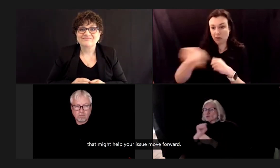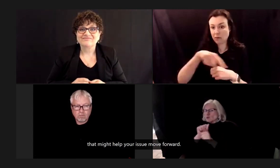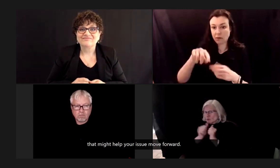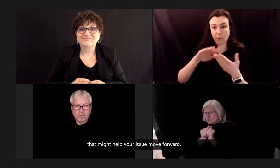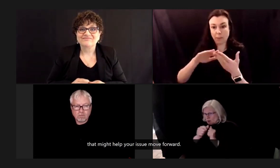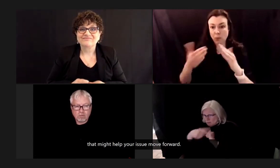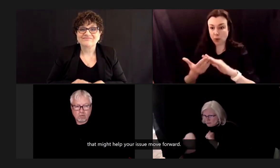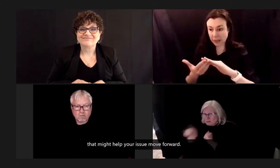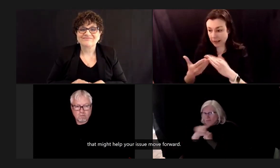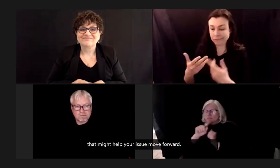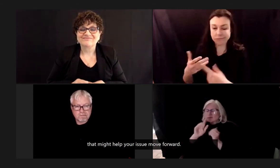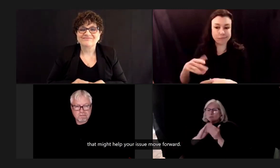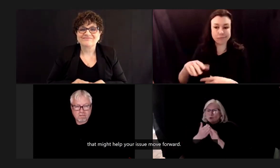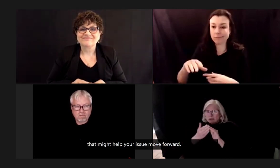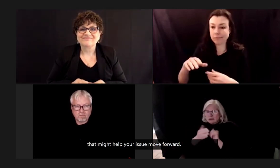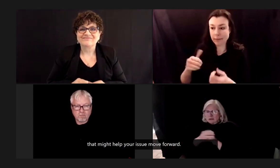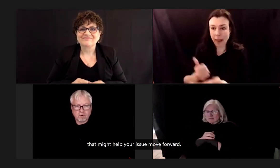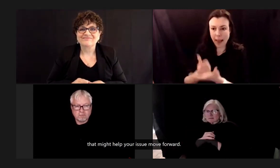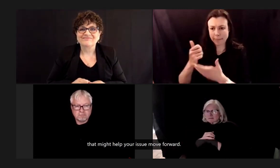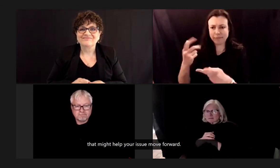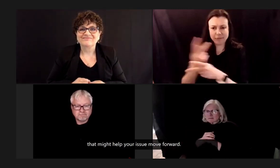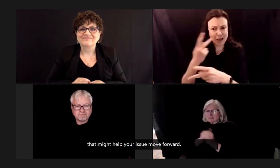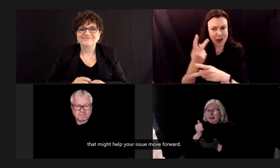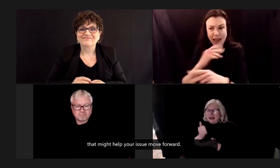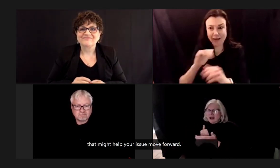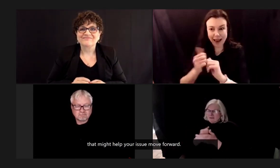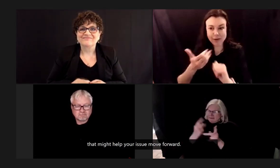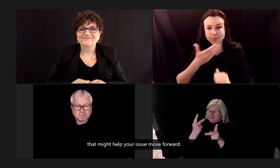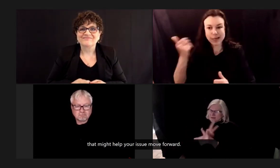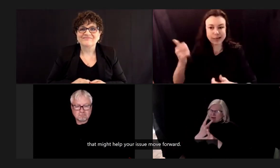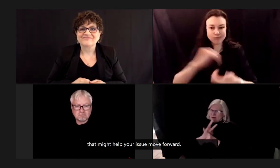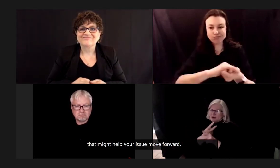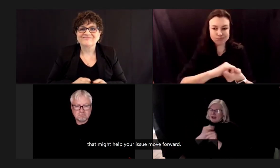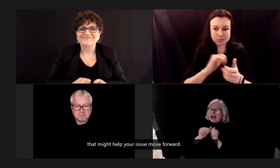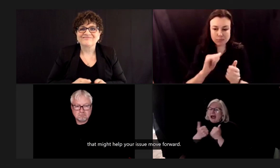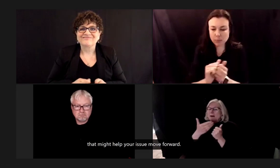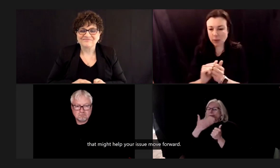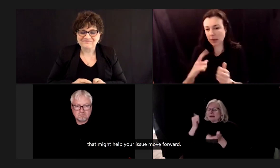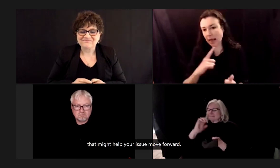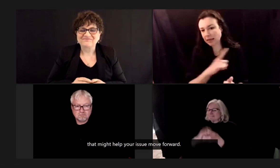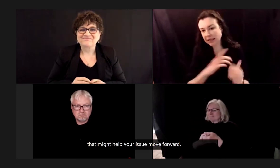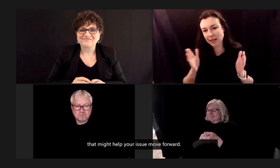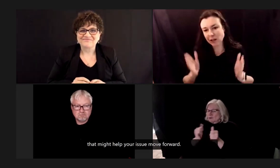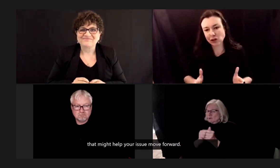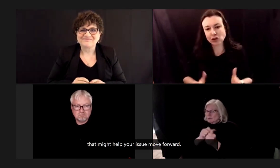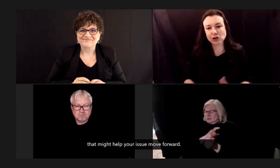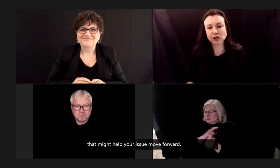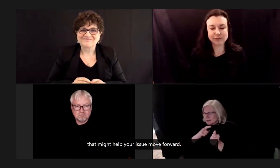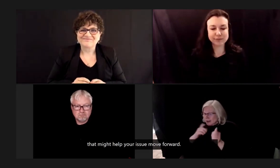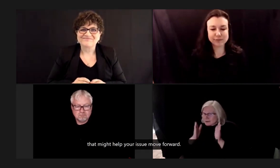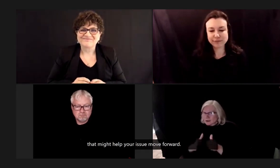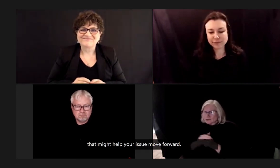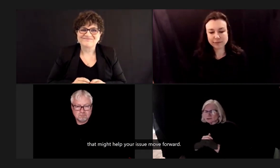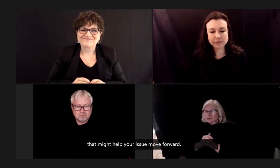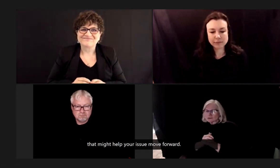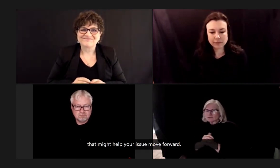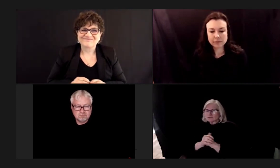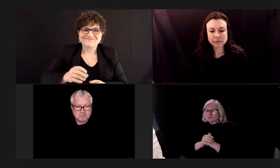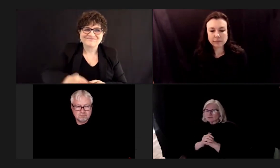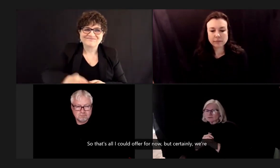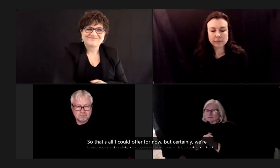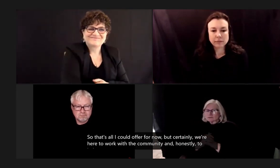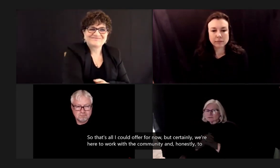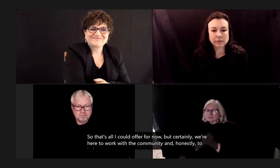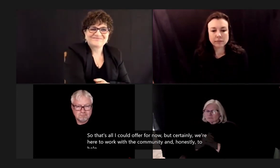here to work with the community and honestly to help figure out the best way to connect